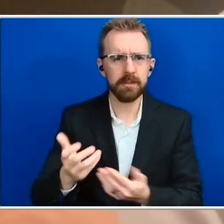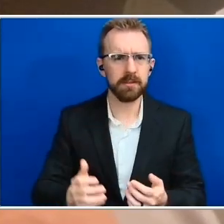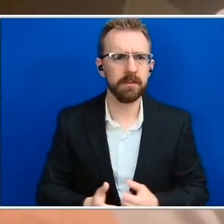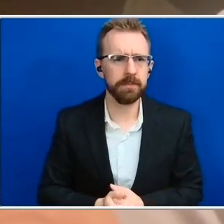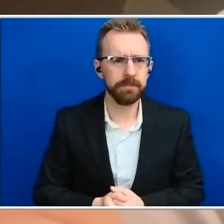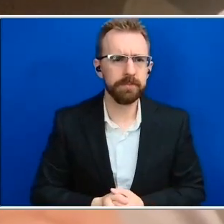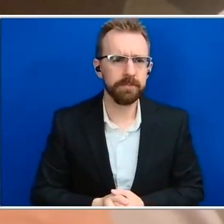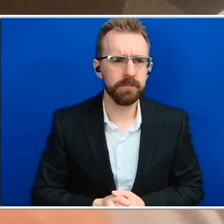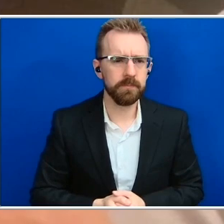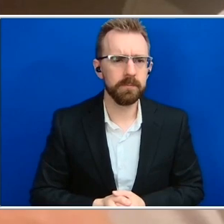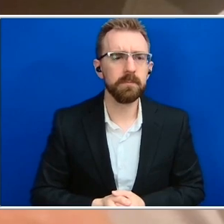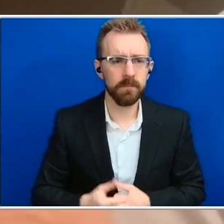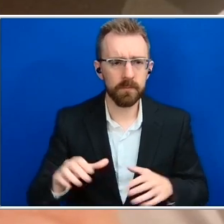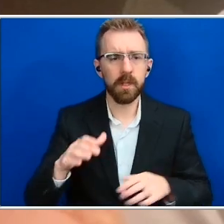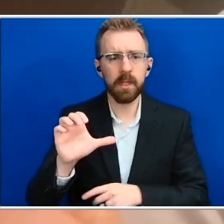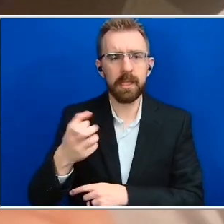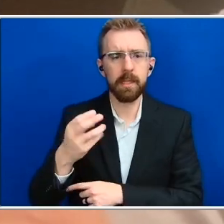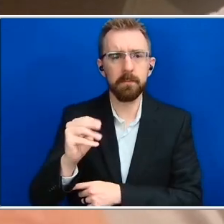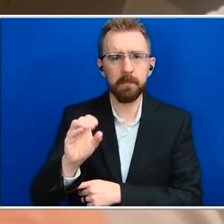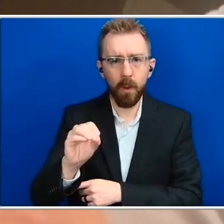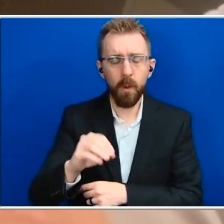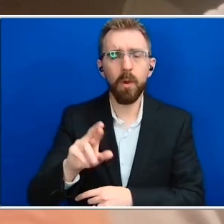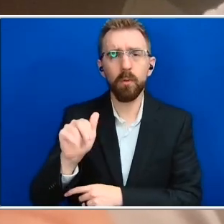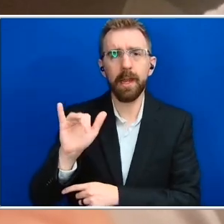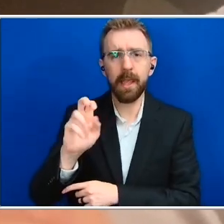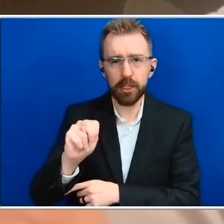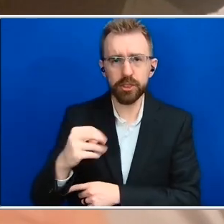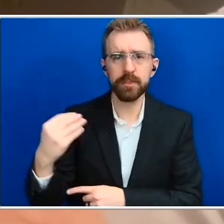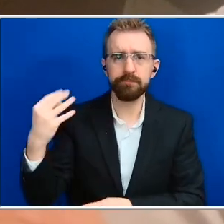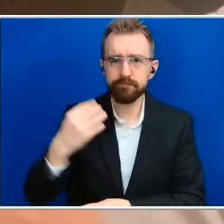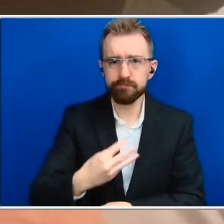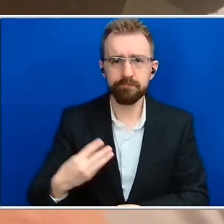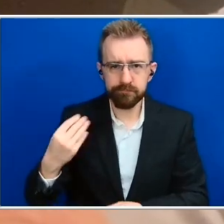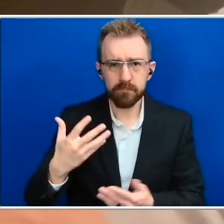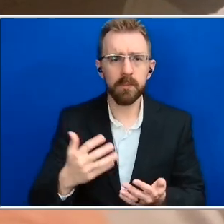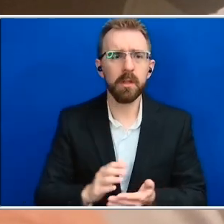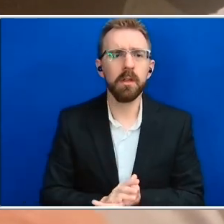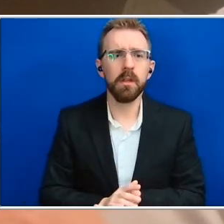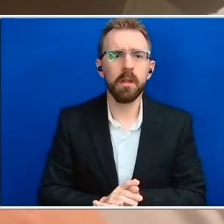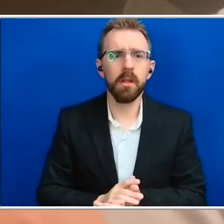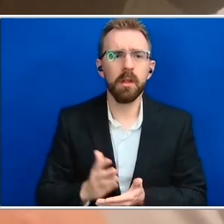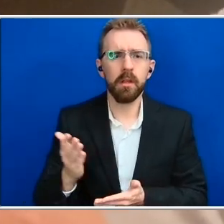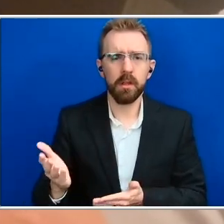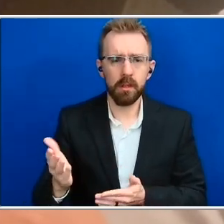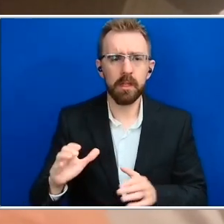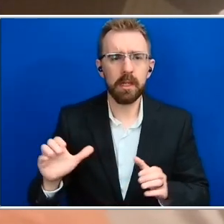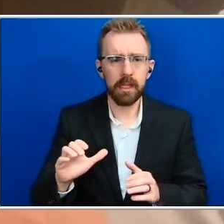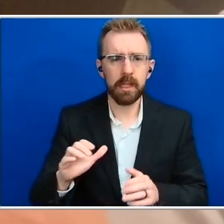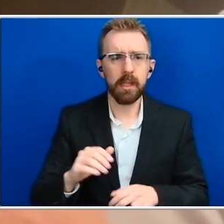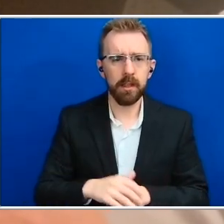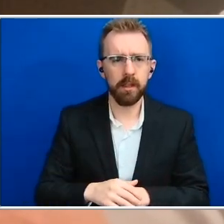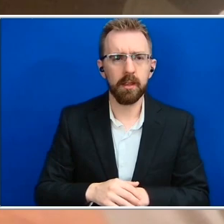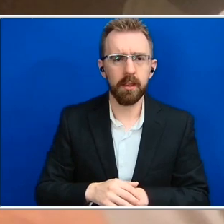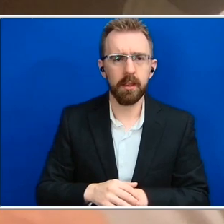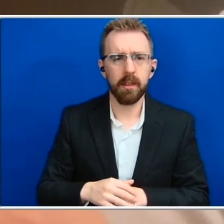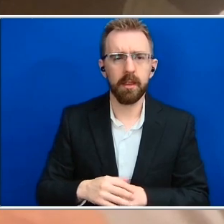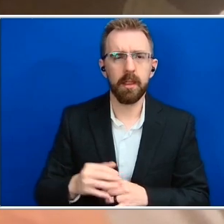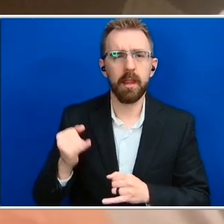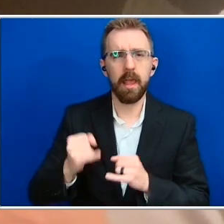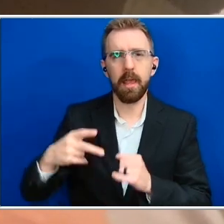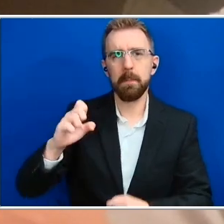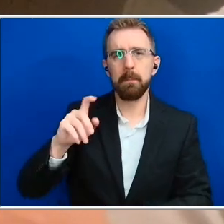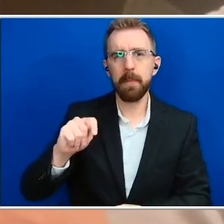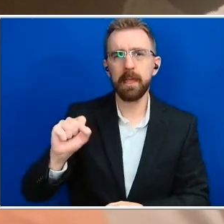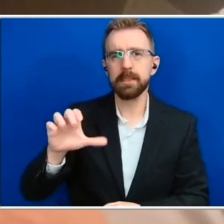We have done the chemo, we've done the radiation. They did the last PET scan, showed some